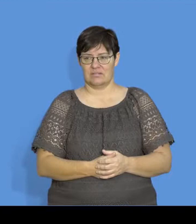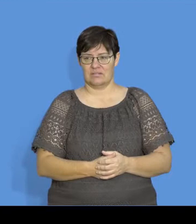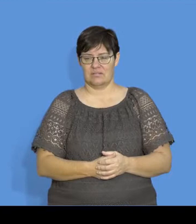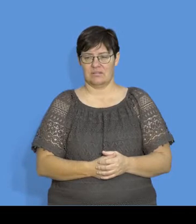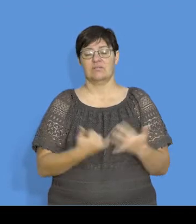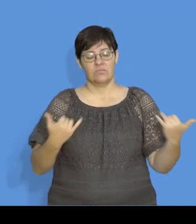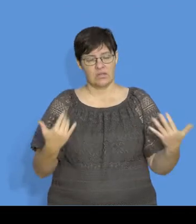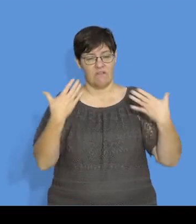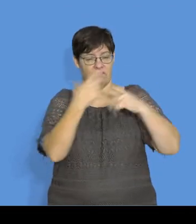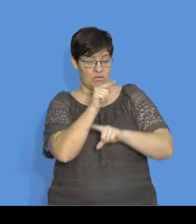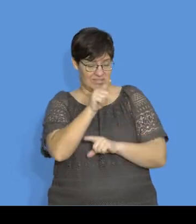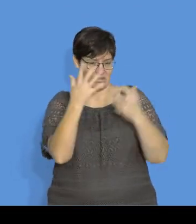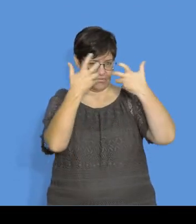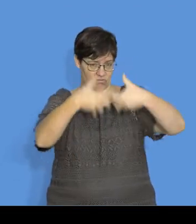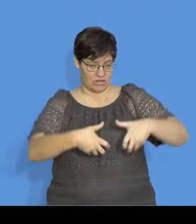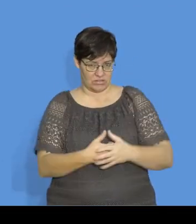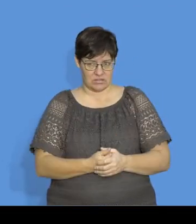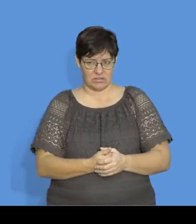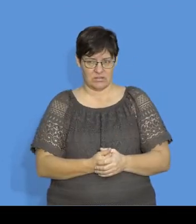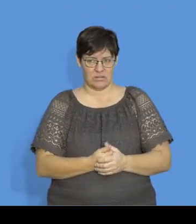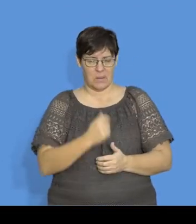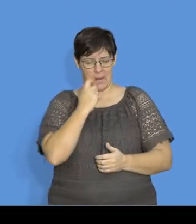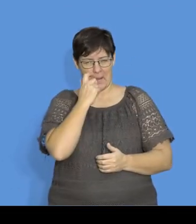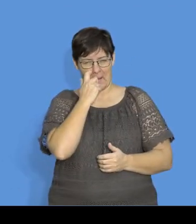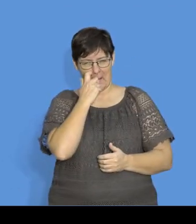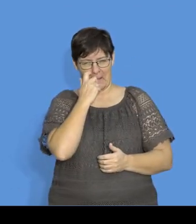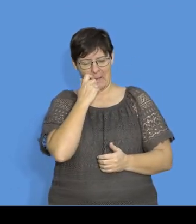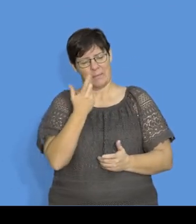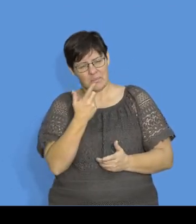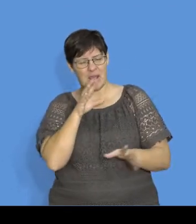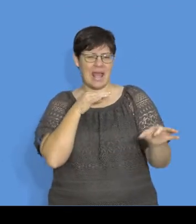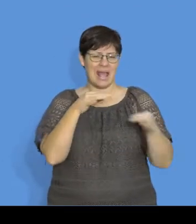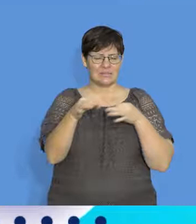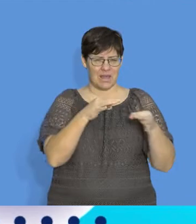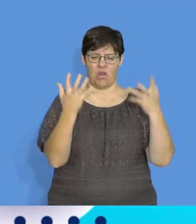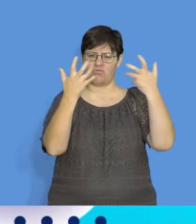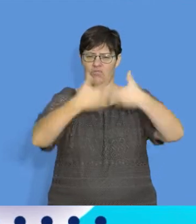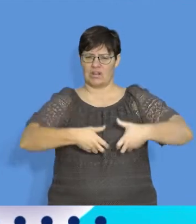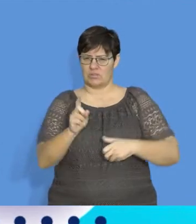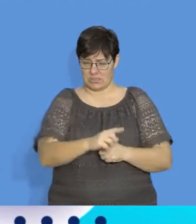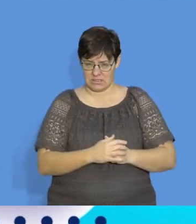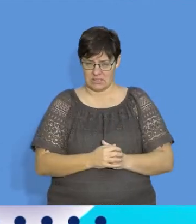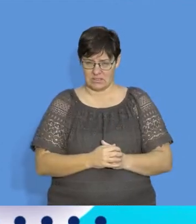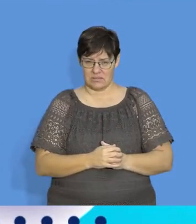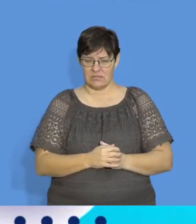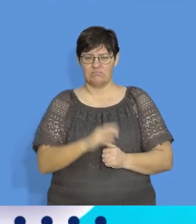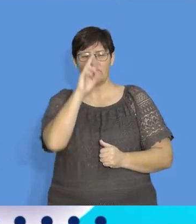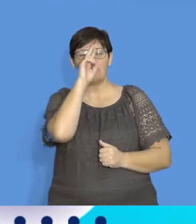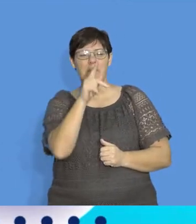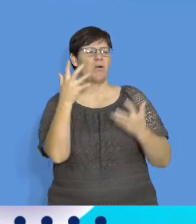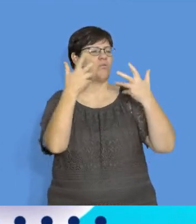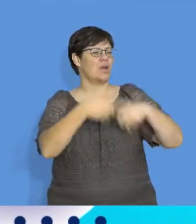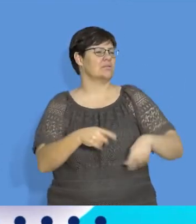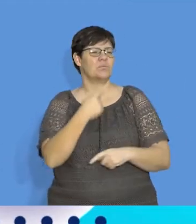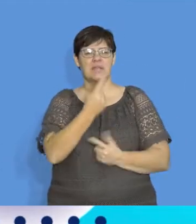So now we said we'll focus on correlation. And we did define what is correlation. Remember correlation,